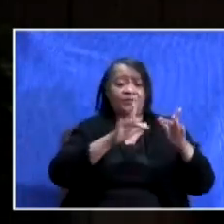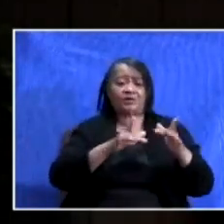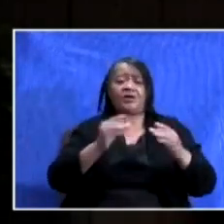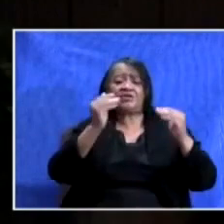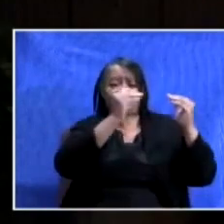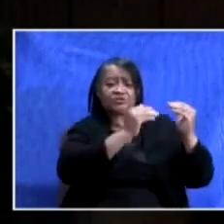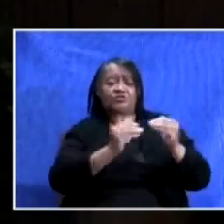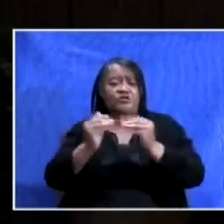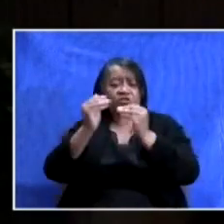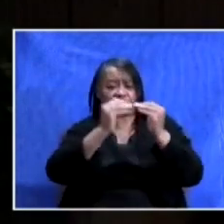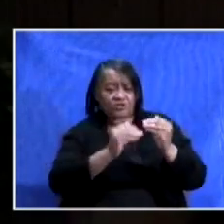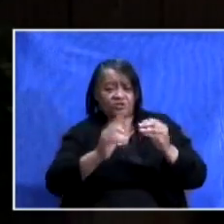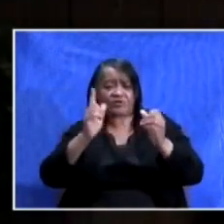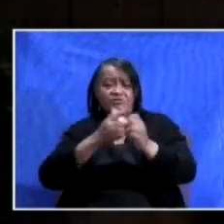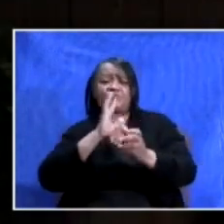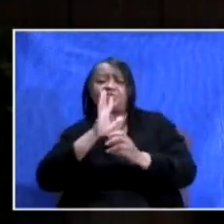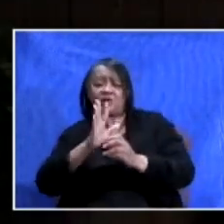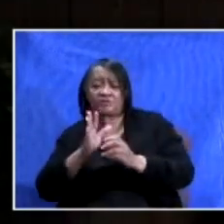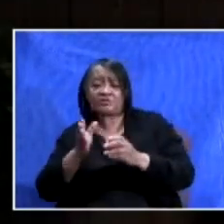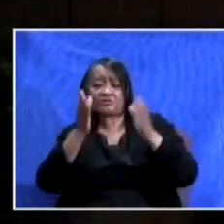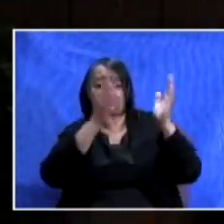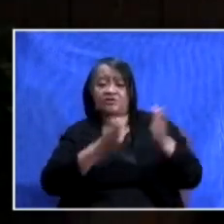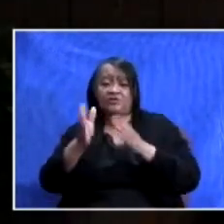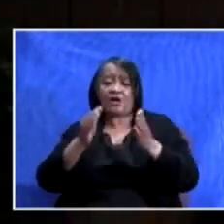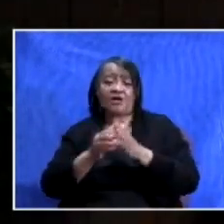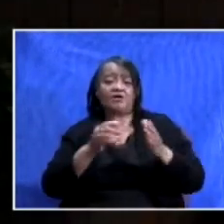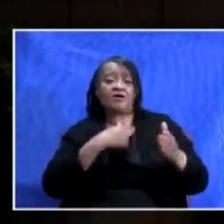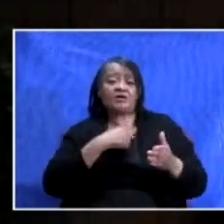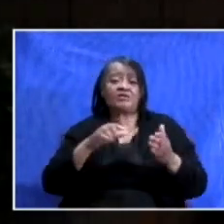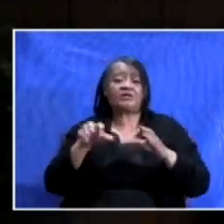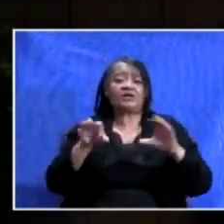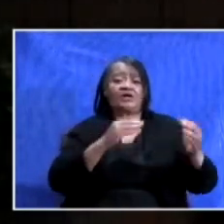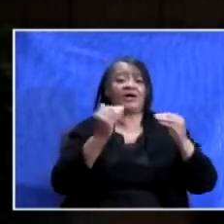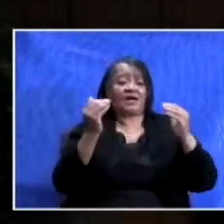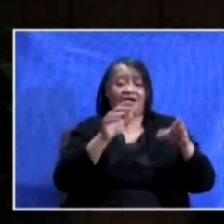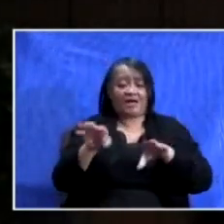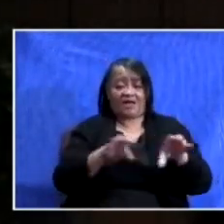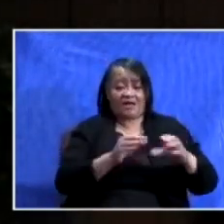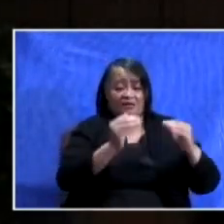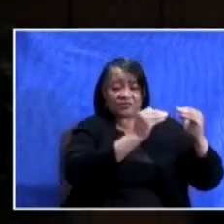first. The sequence is important. He says, act justly